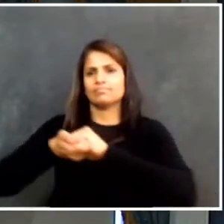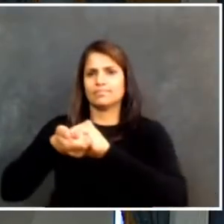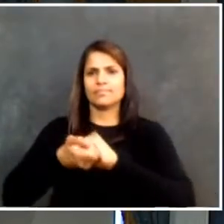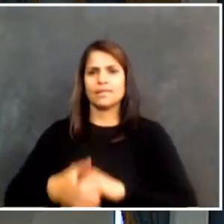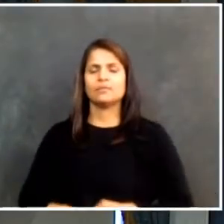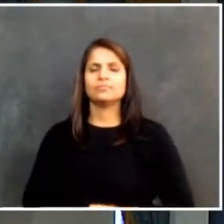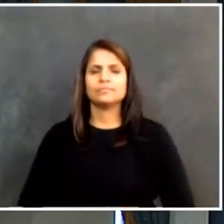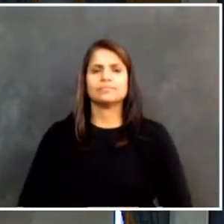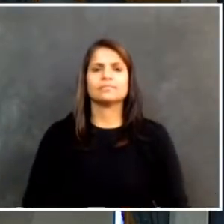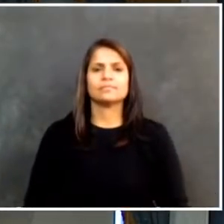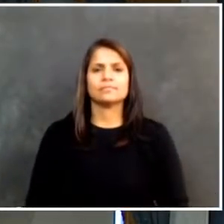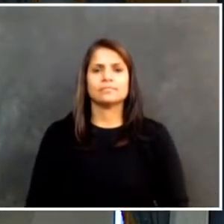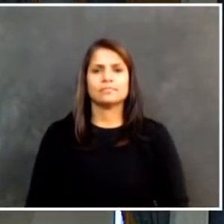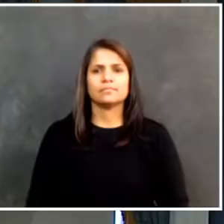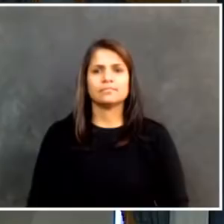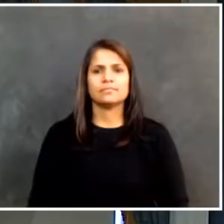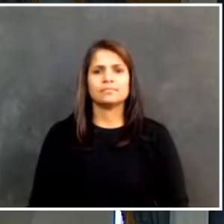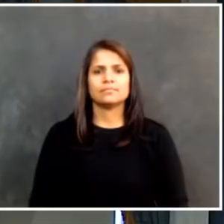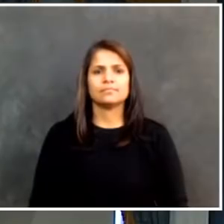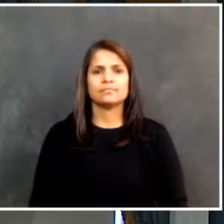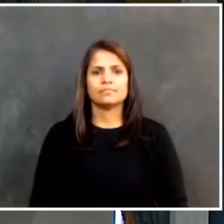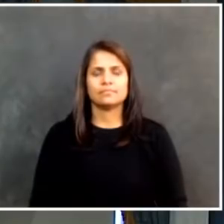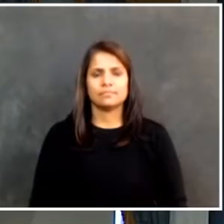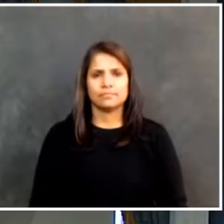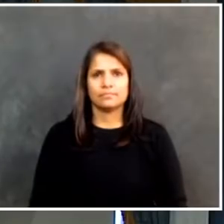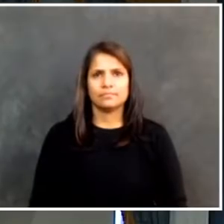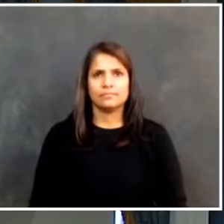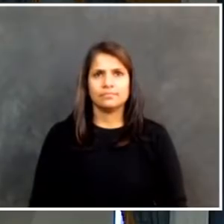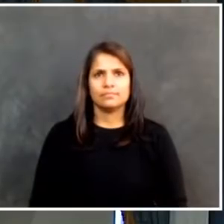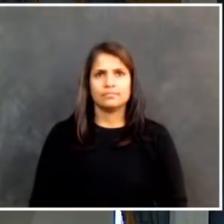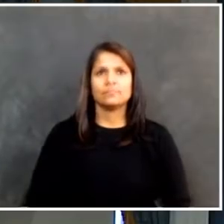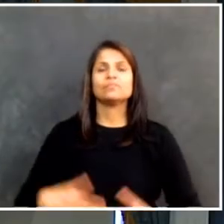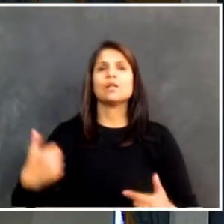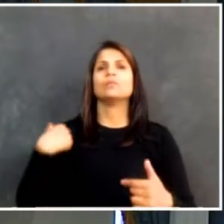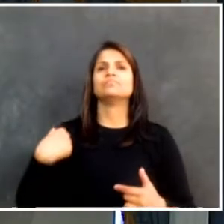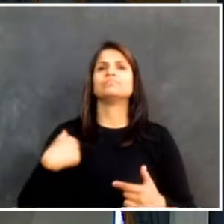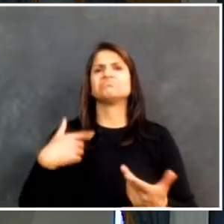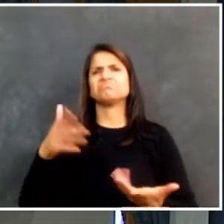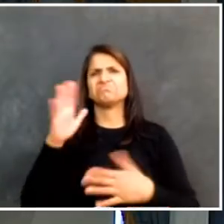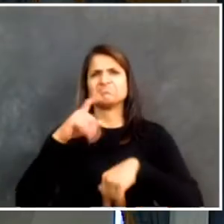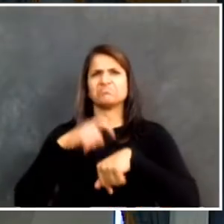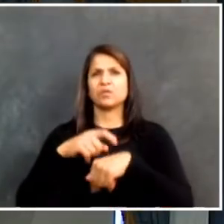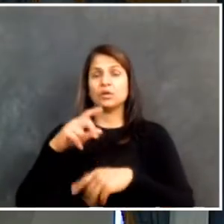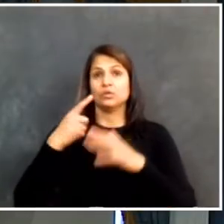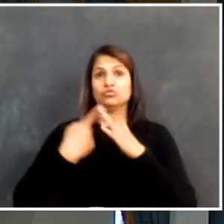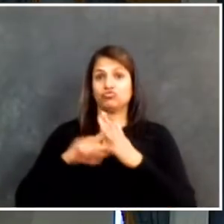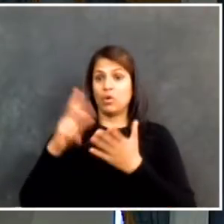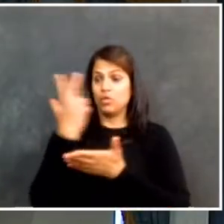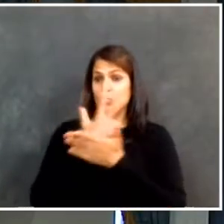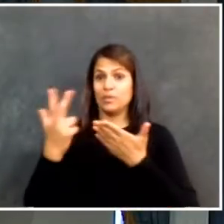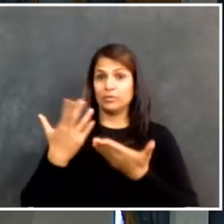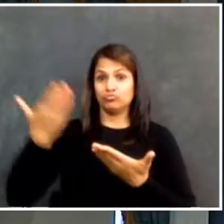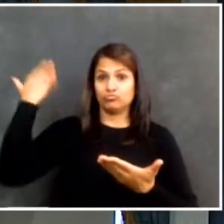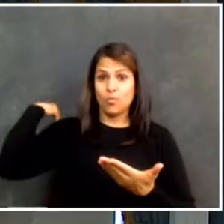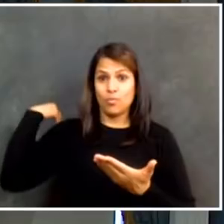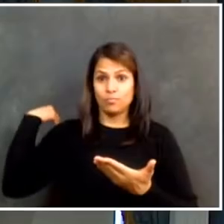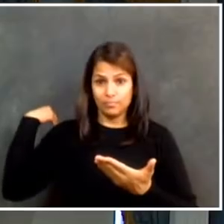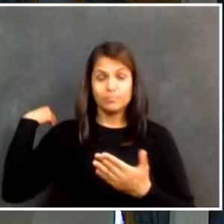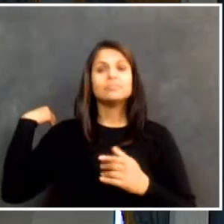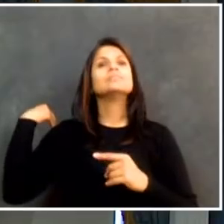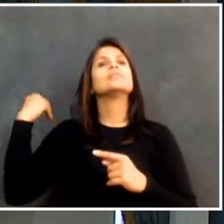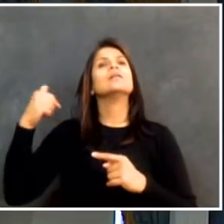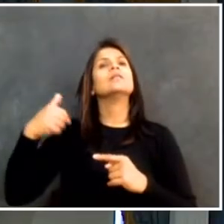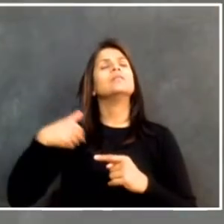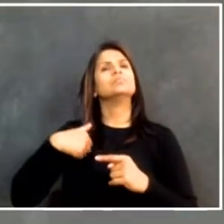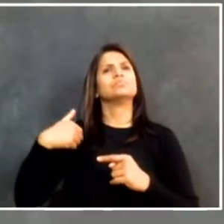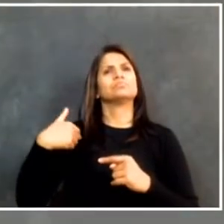Scale, we started a little bit over 3 weeks ago. We had distribution sites in each of the boroughs. We now have 3 in the Bronx, and we are